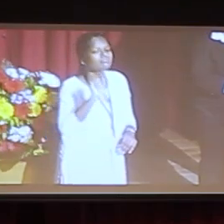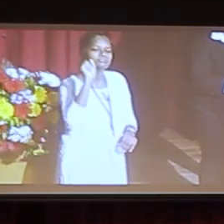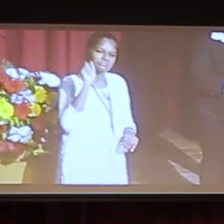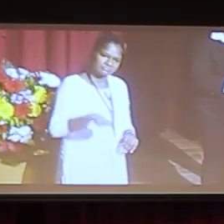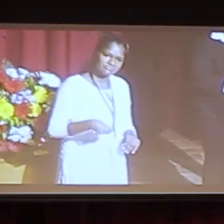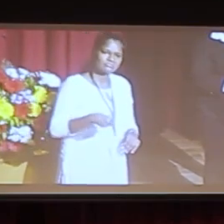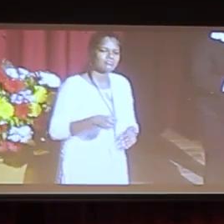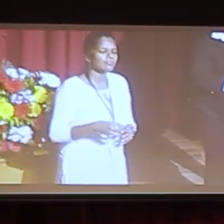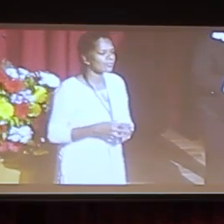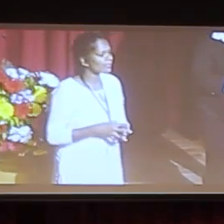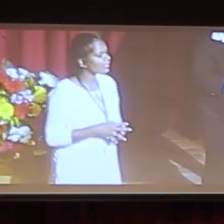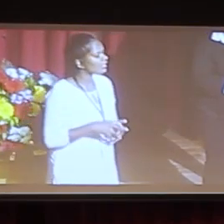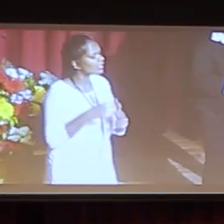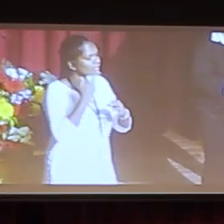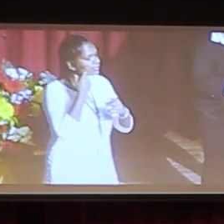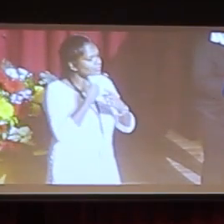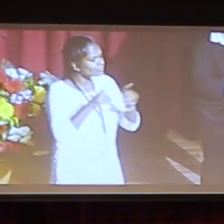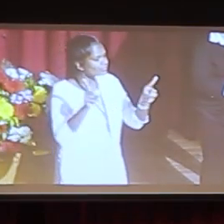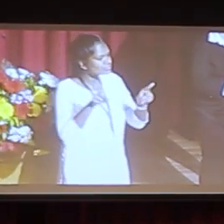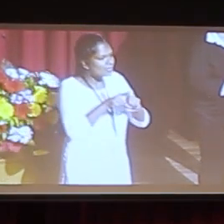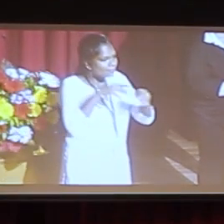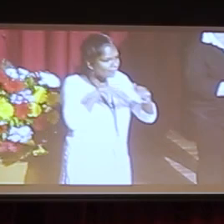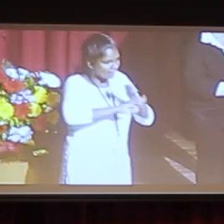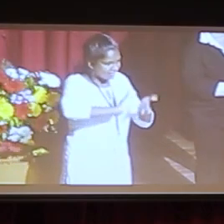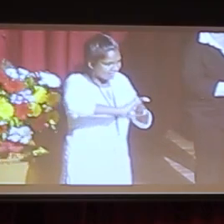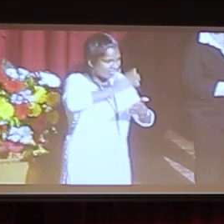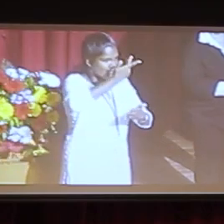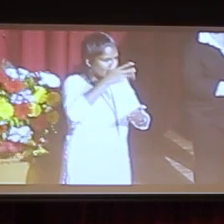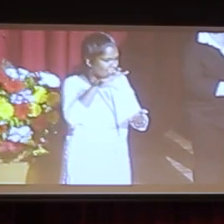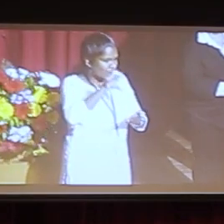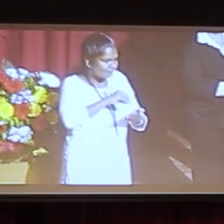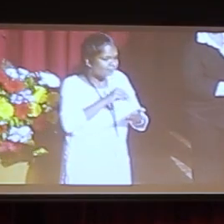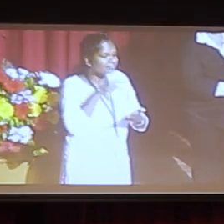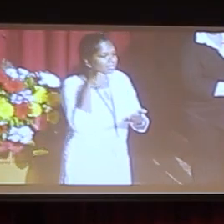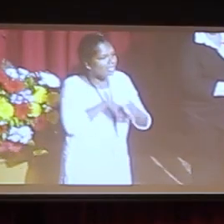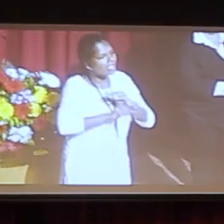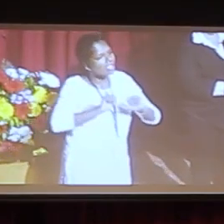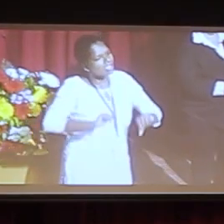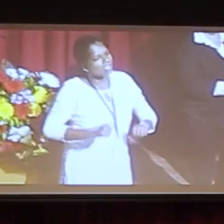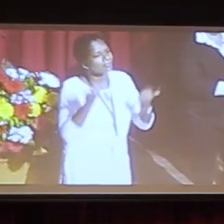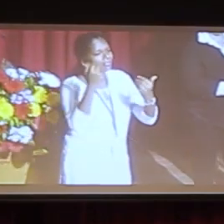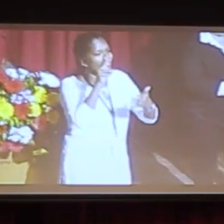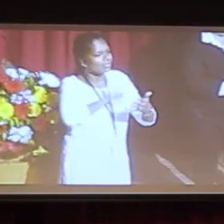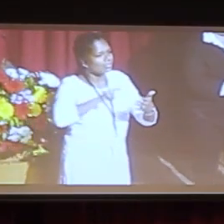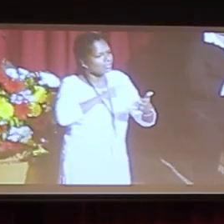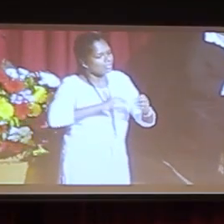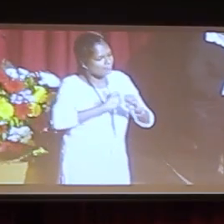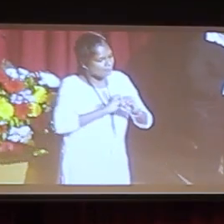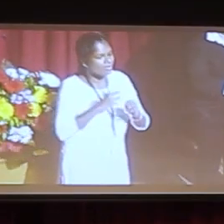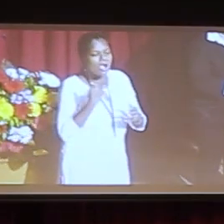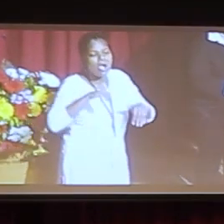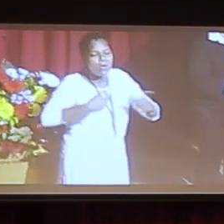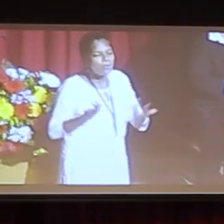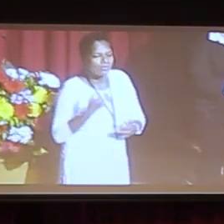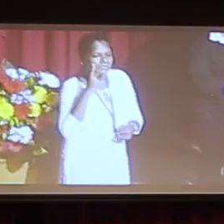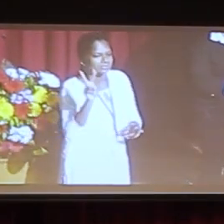yes. Through an assistive technology called screen reader, he will be able to read books. Let us see